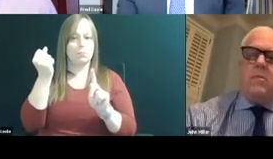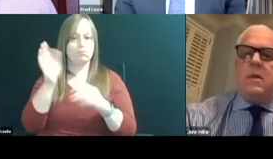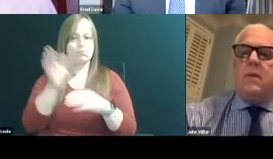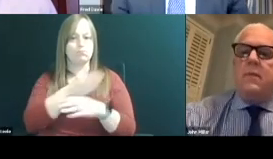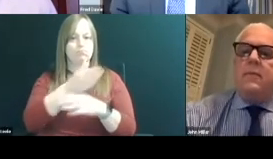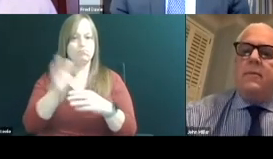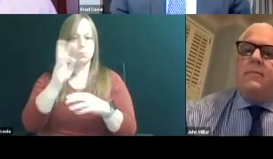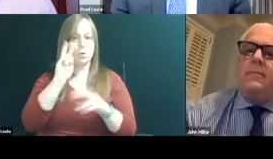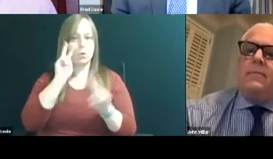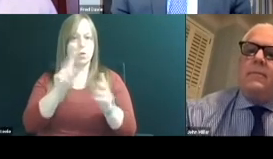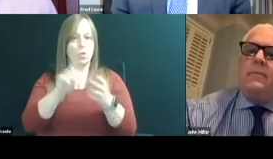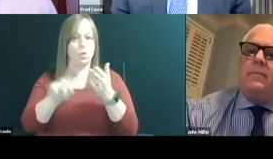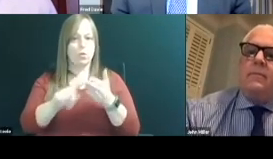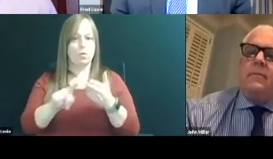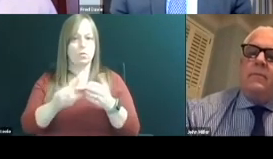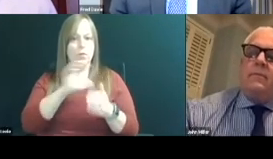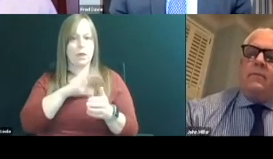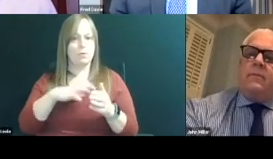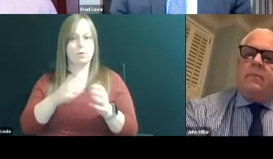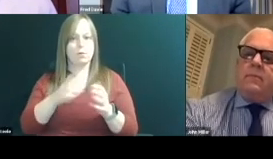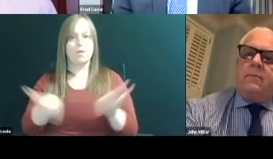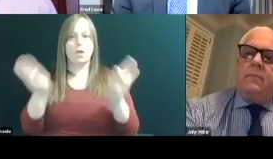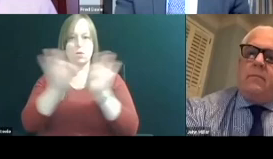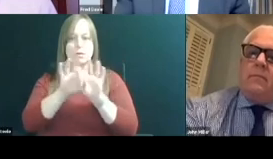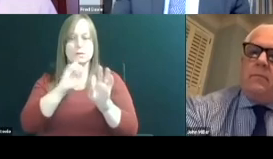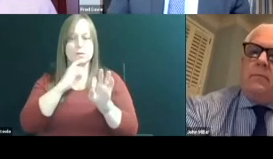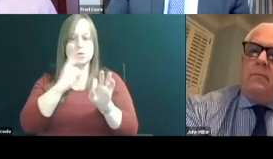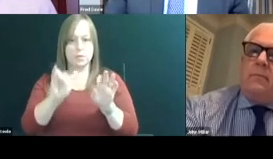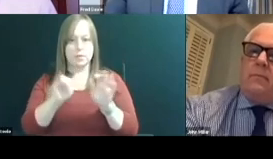else that we've got to look at in the council very seriously.